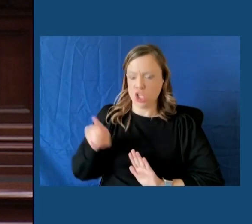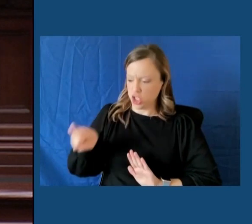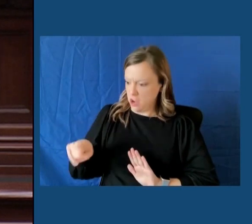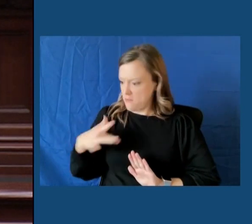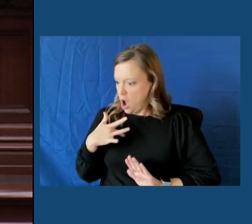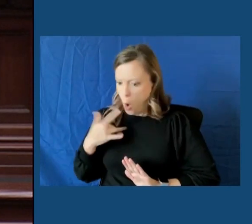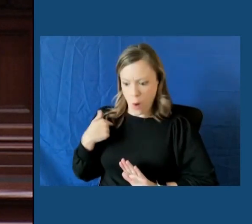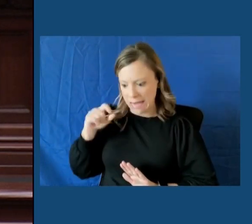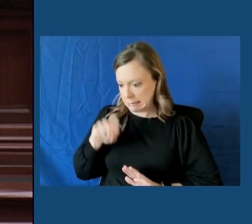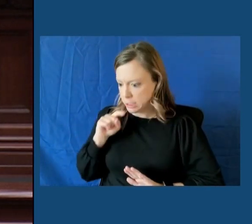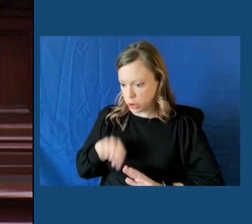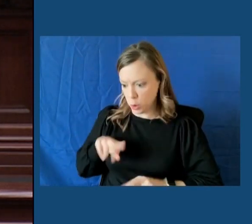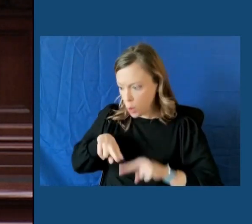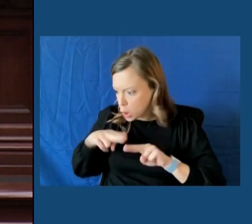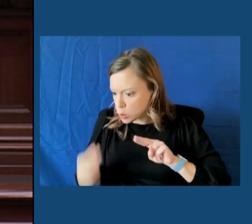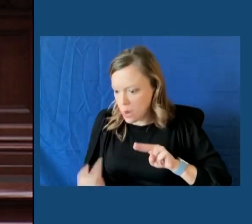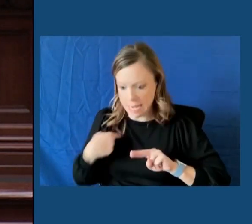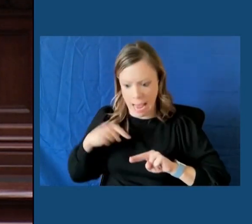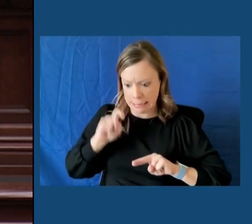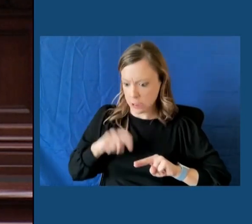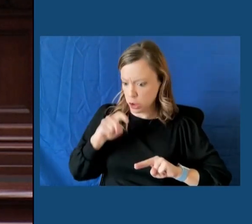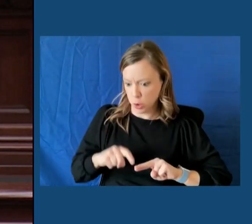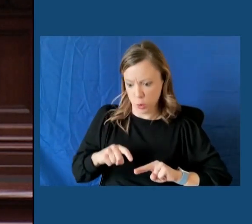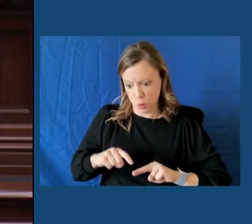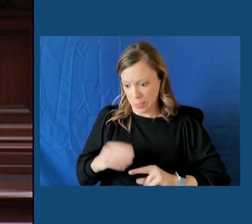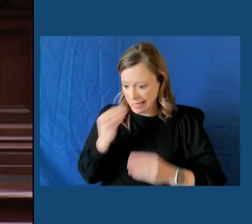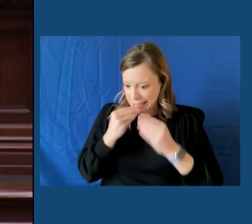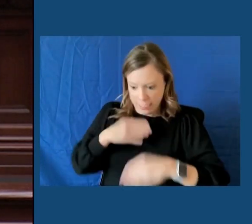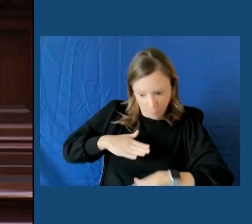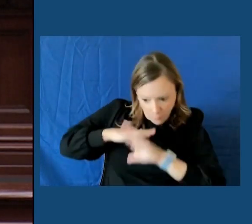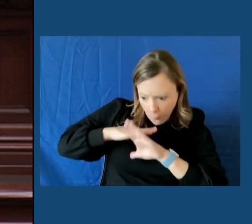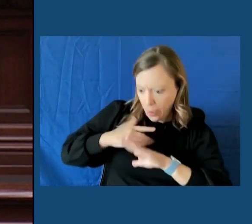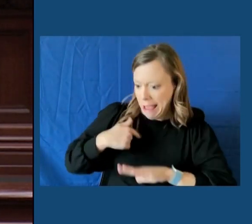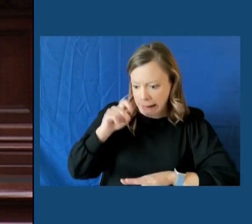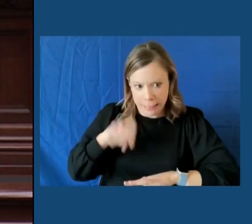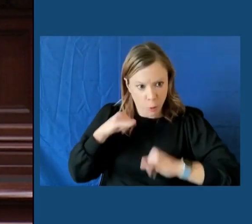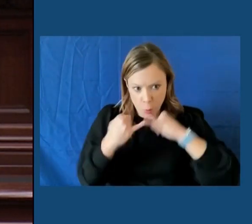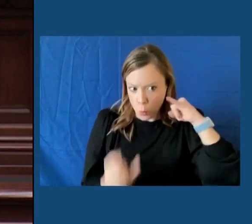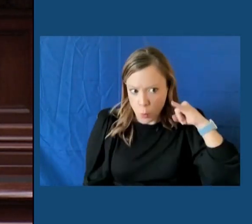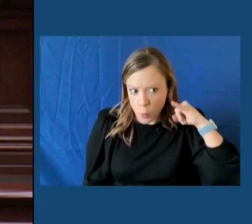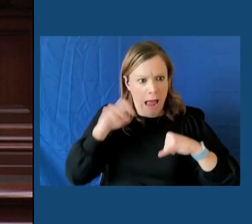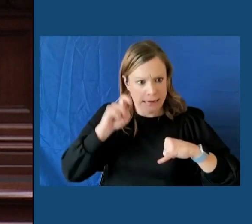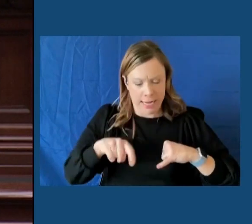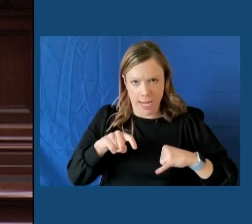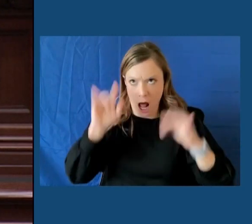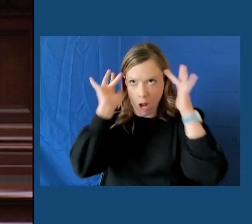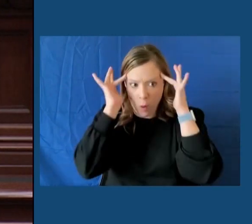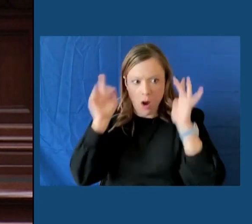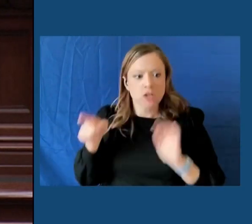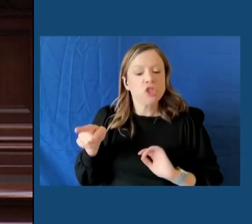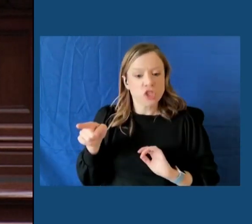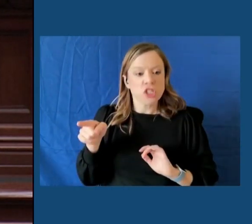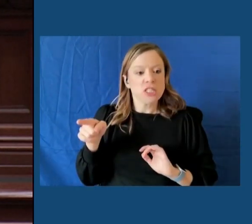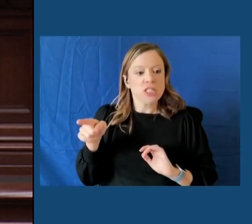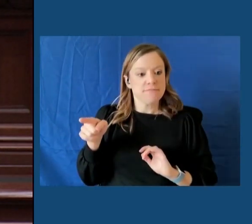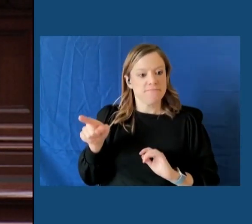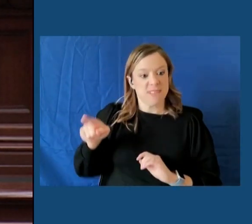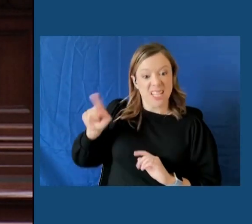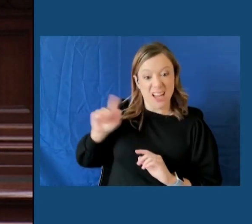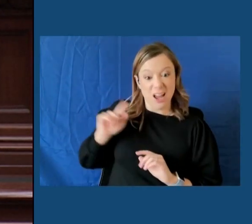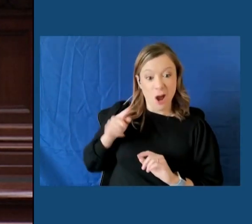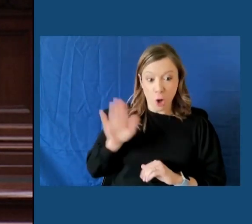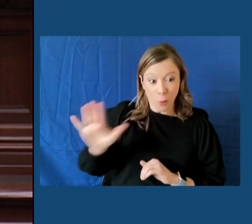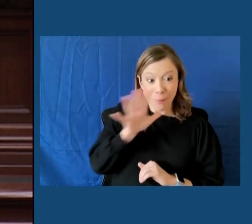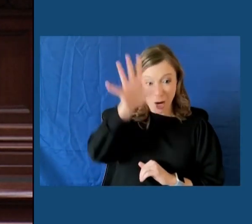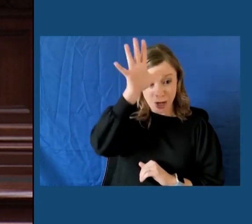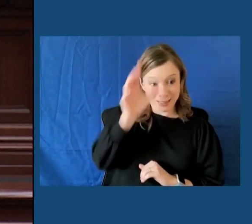algorithm. After her parents intervened, and after 2 weeks in a psychiatric facility without her